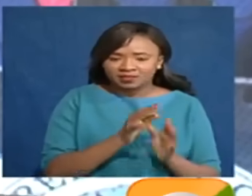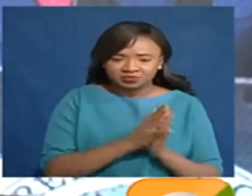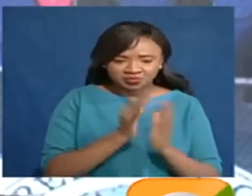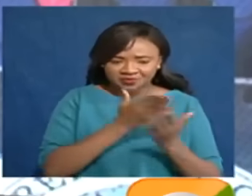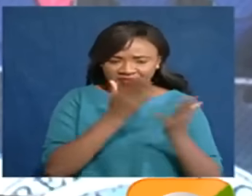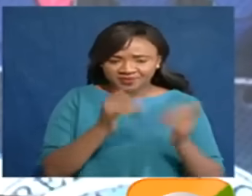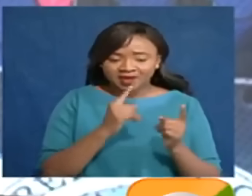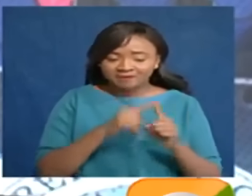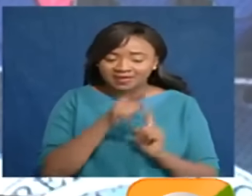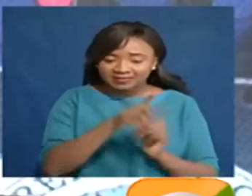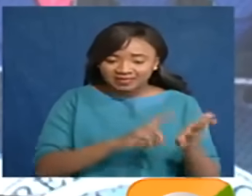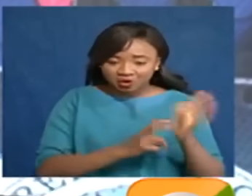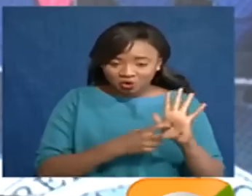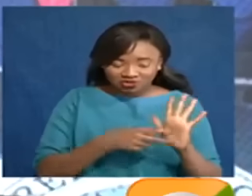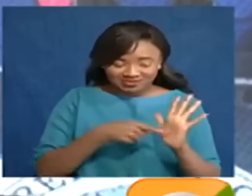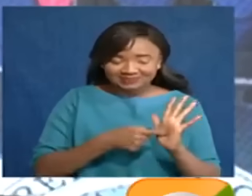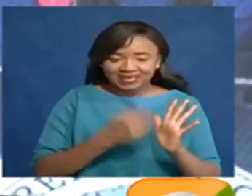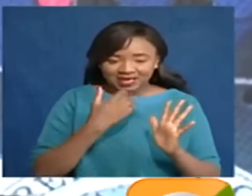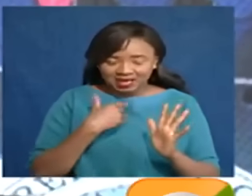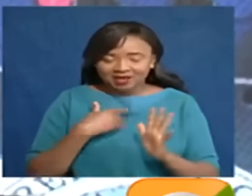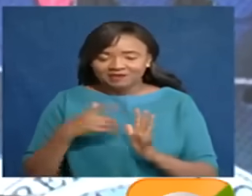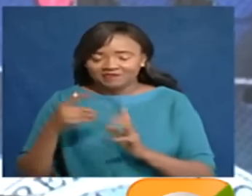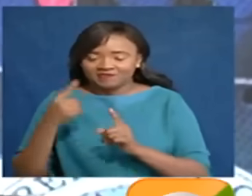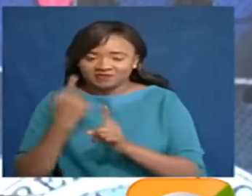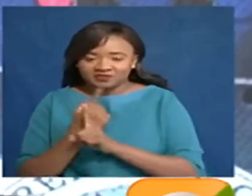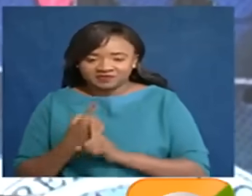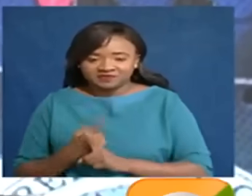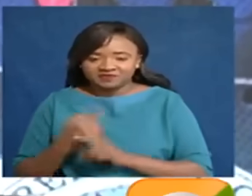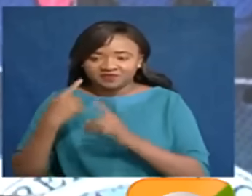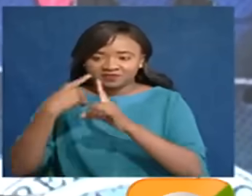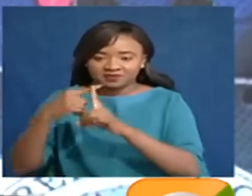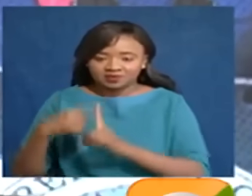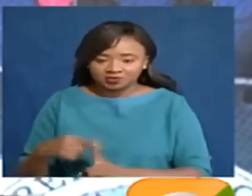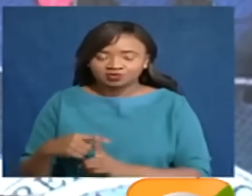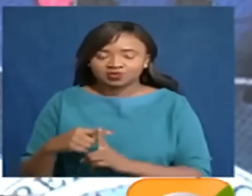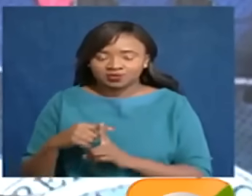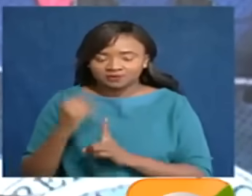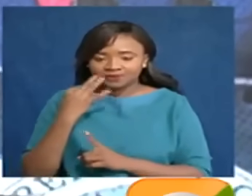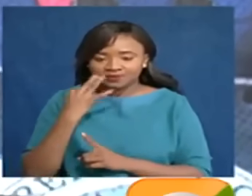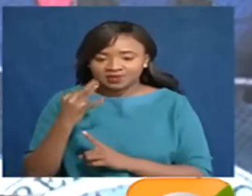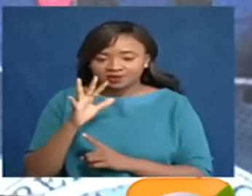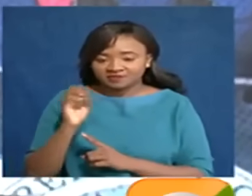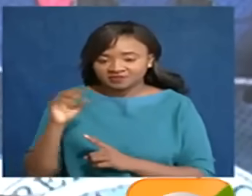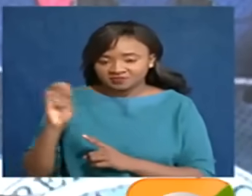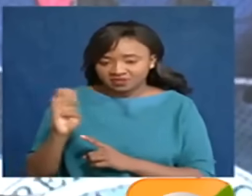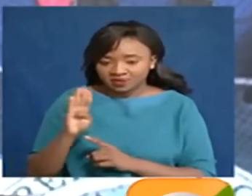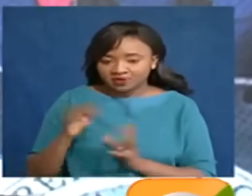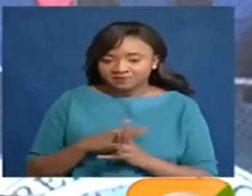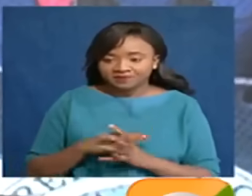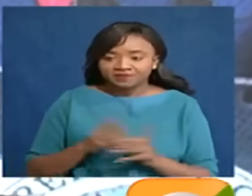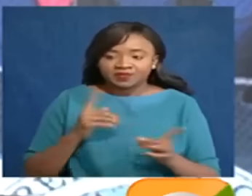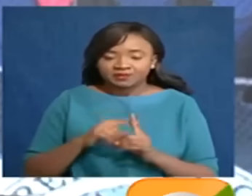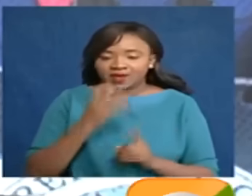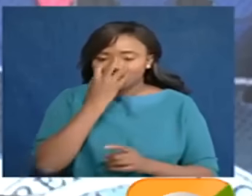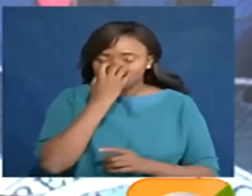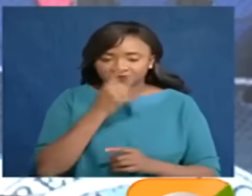country worth a combined 356 billion shillings. Addressing a joint sitting of Parliament, President Ruto has cancelled